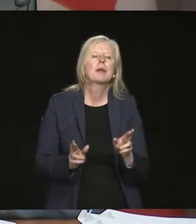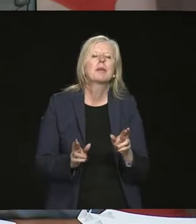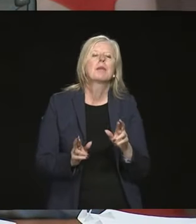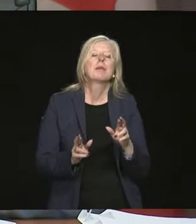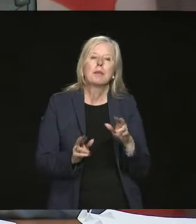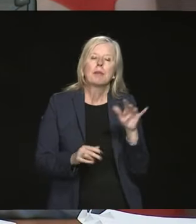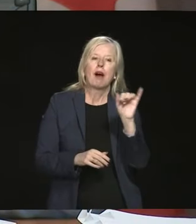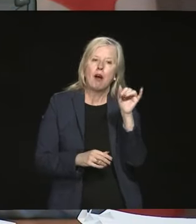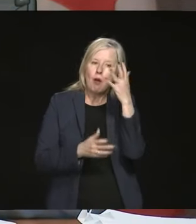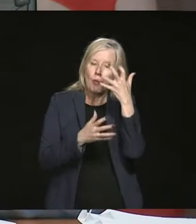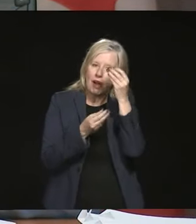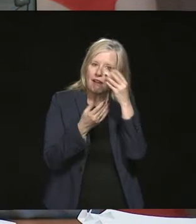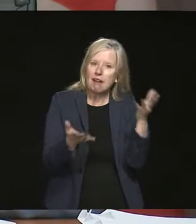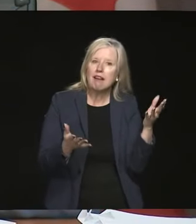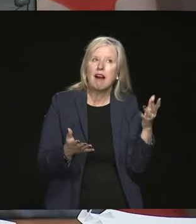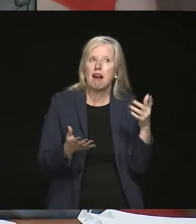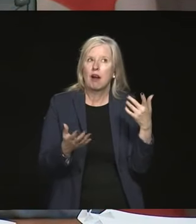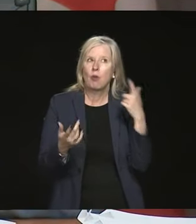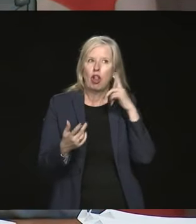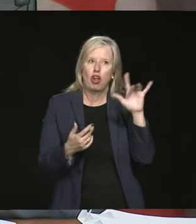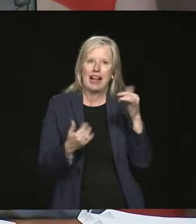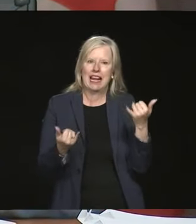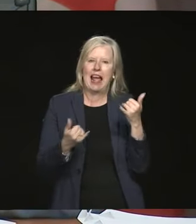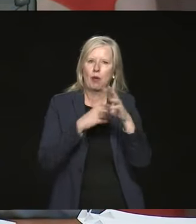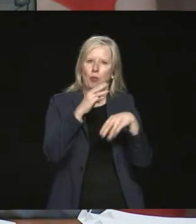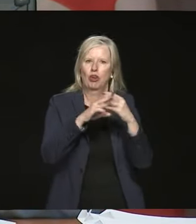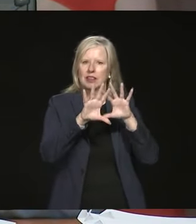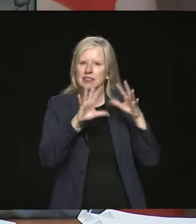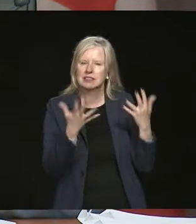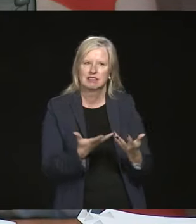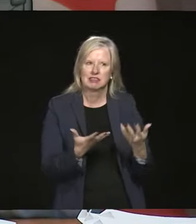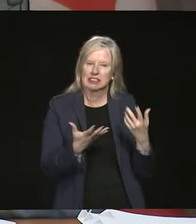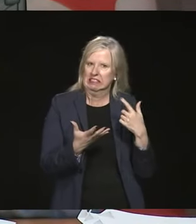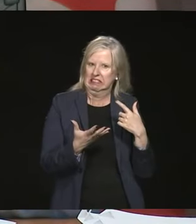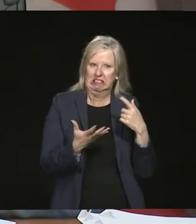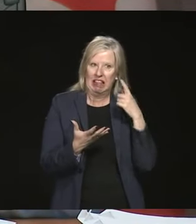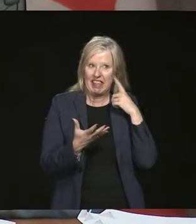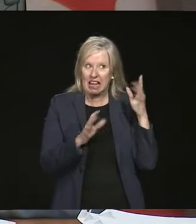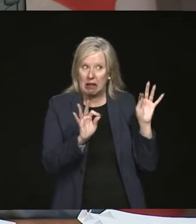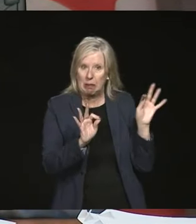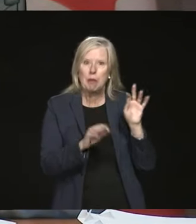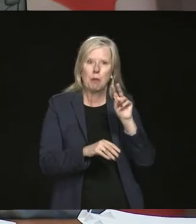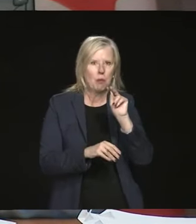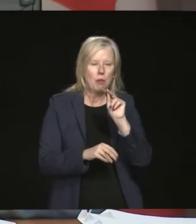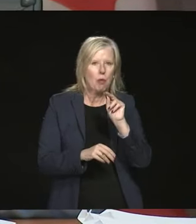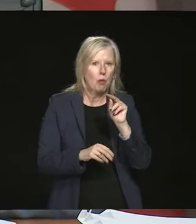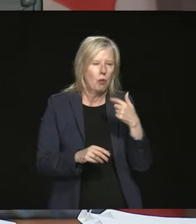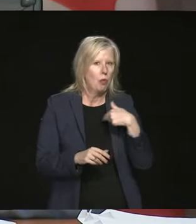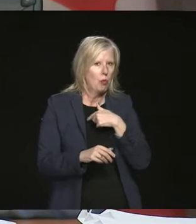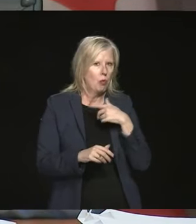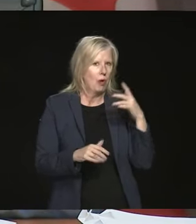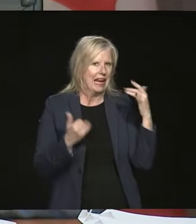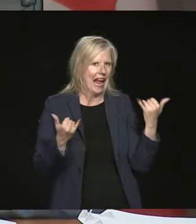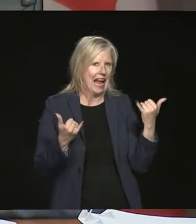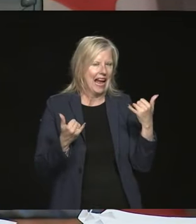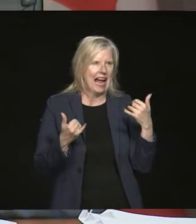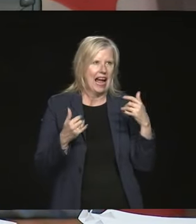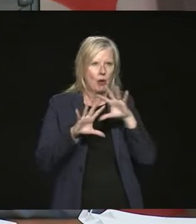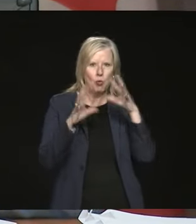global environment and not sugarcoat it. We are operating in an era of high global